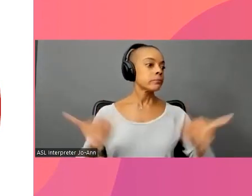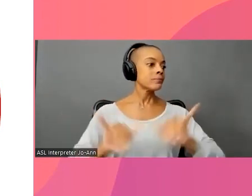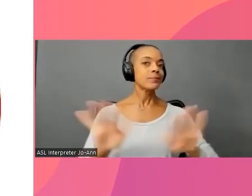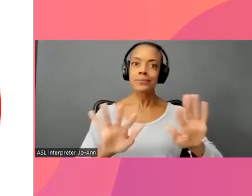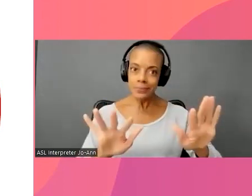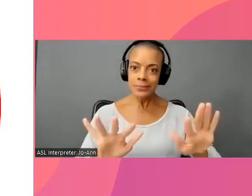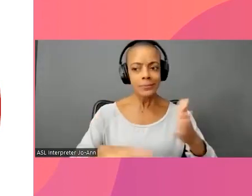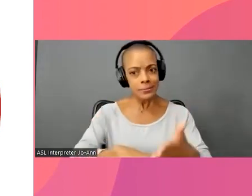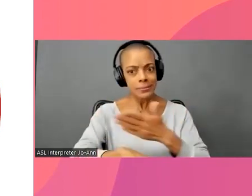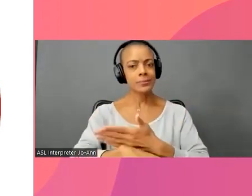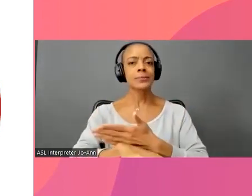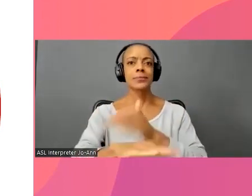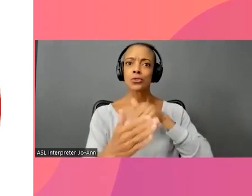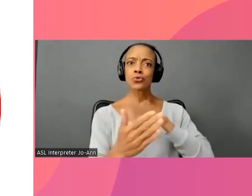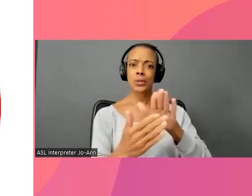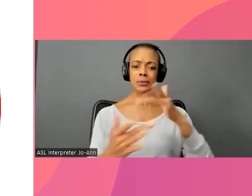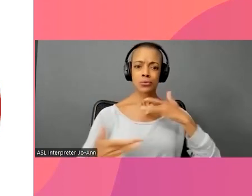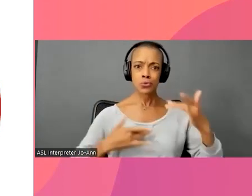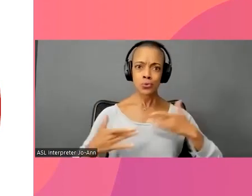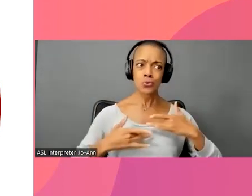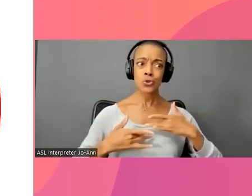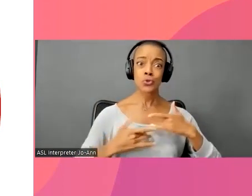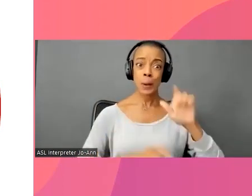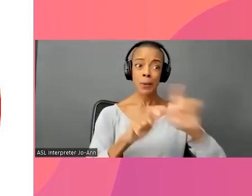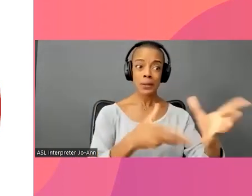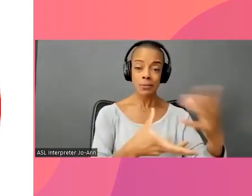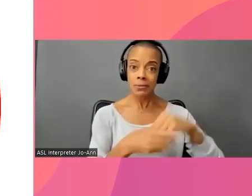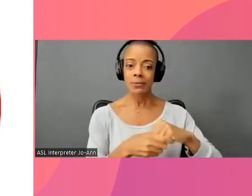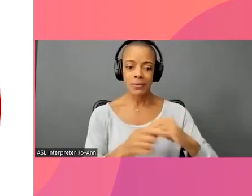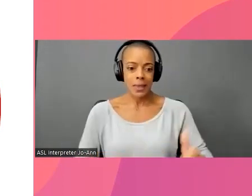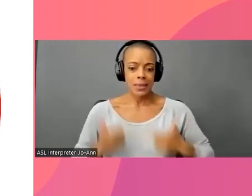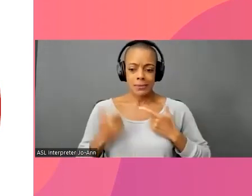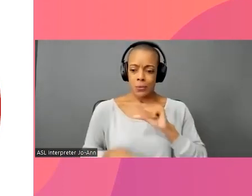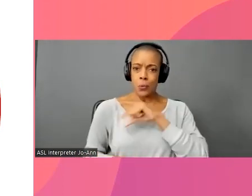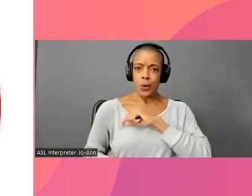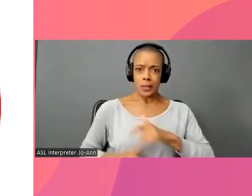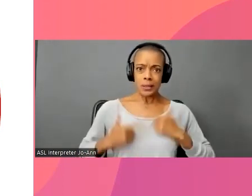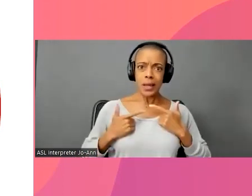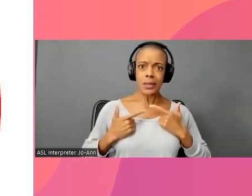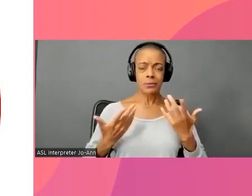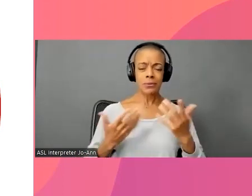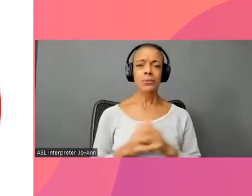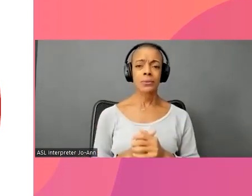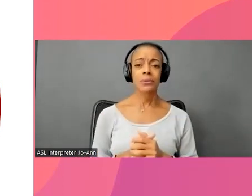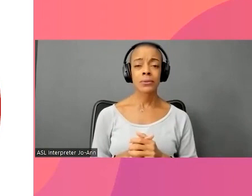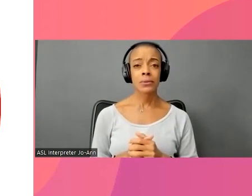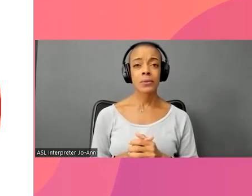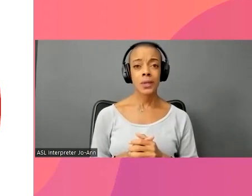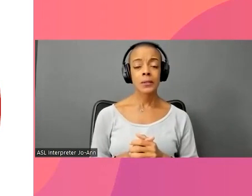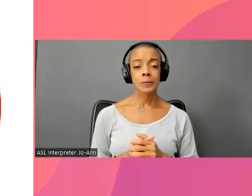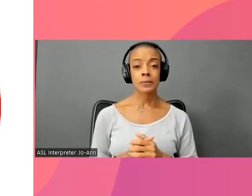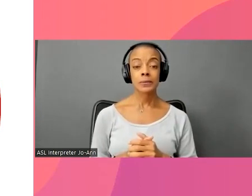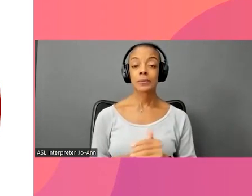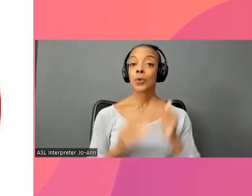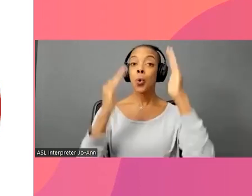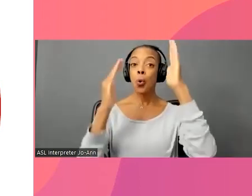pressing concerns about meaningful participation and living a quality life. And so we hope that by